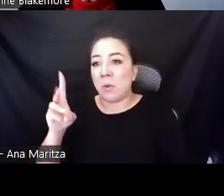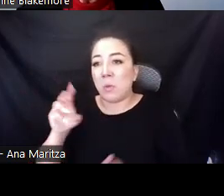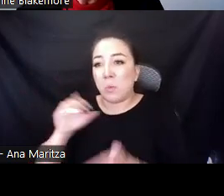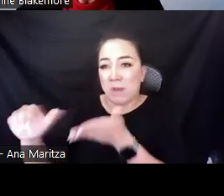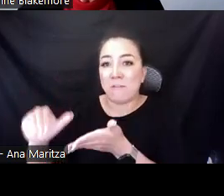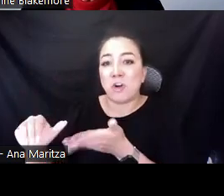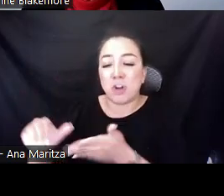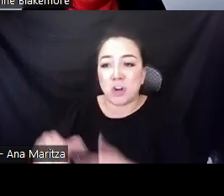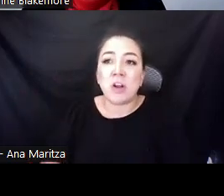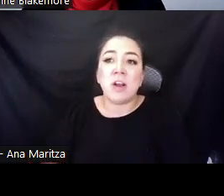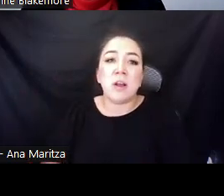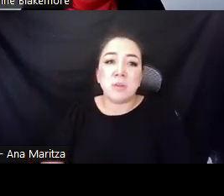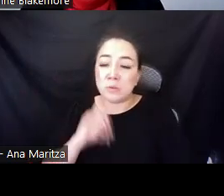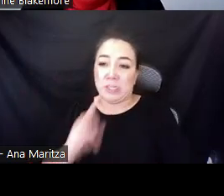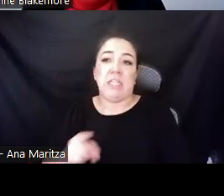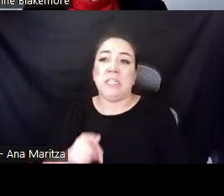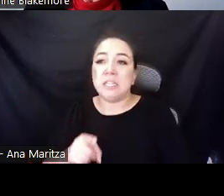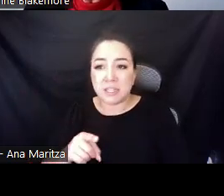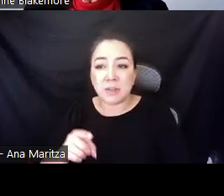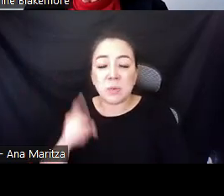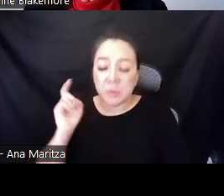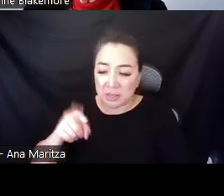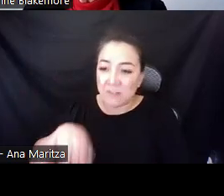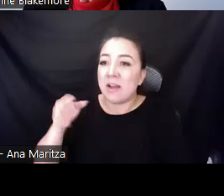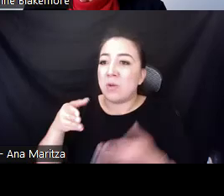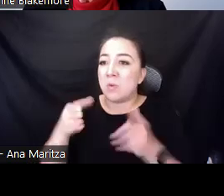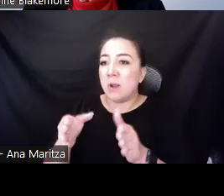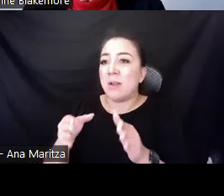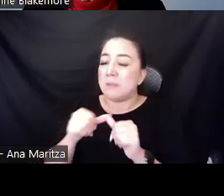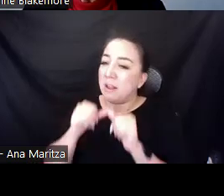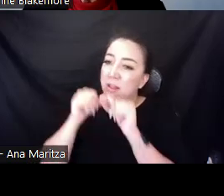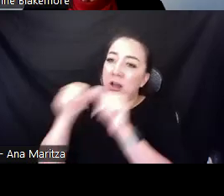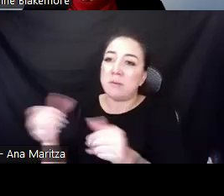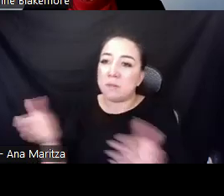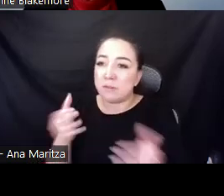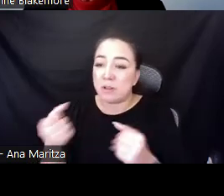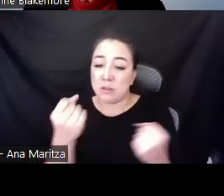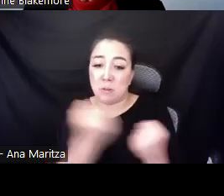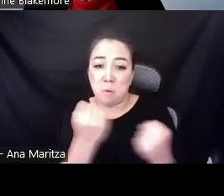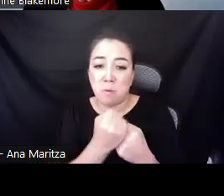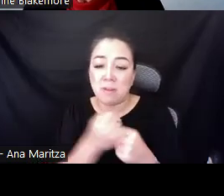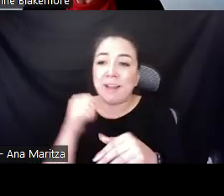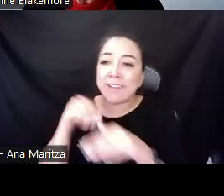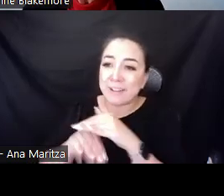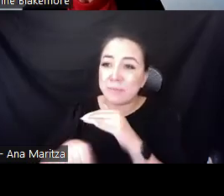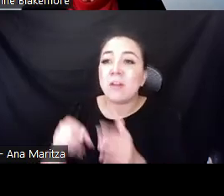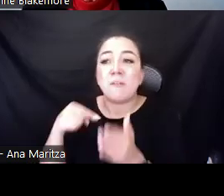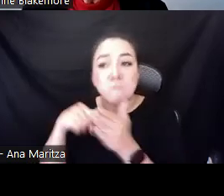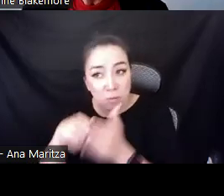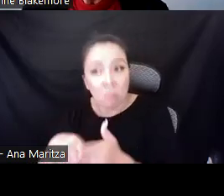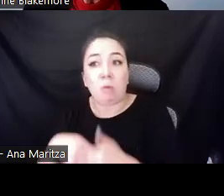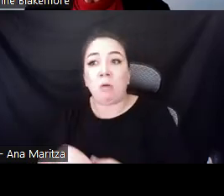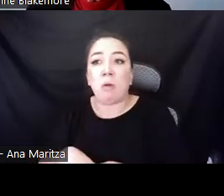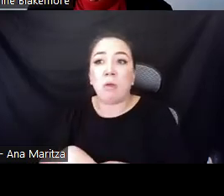what there really is we need to find a way to make long-term services and supports accessible and affordable.